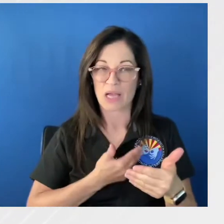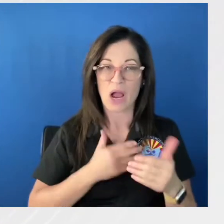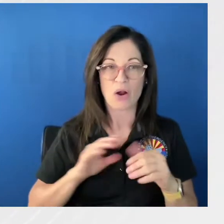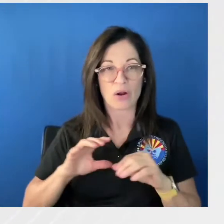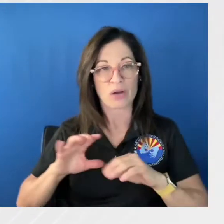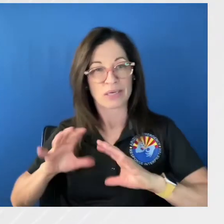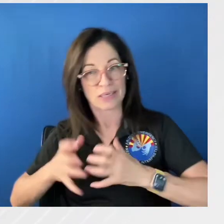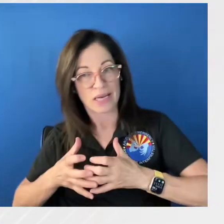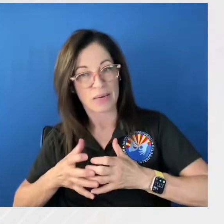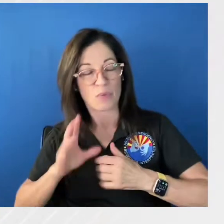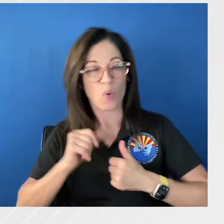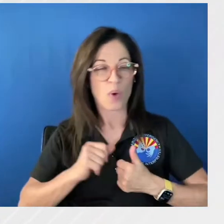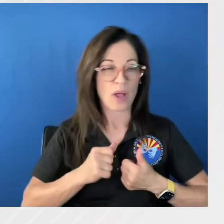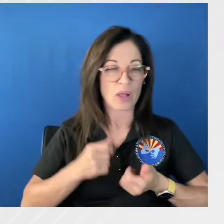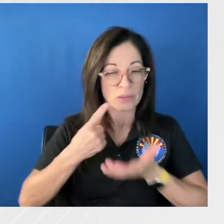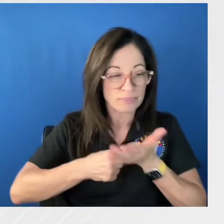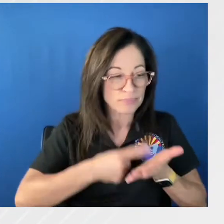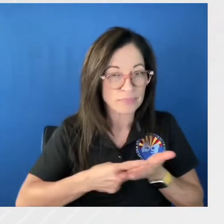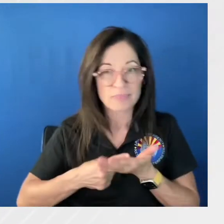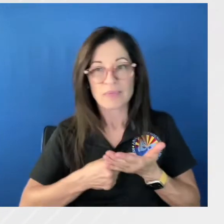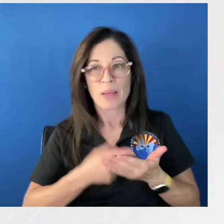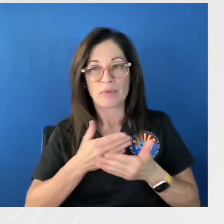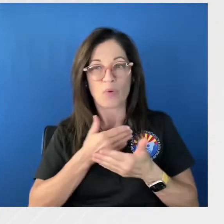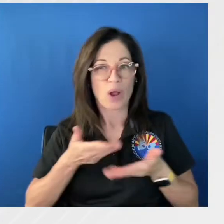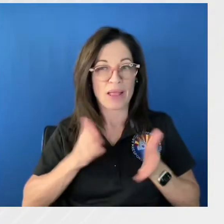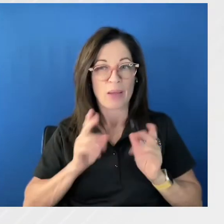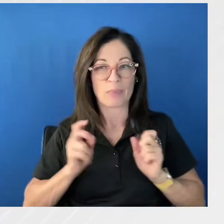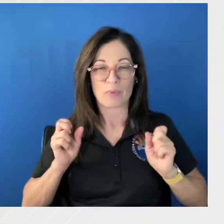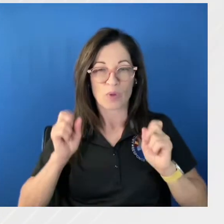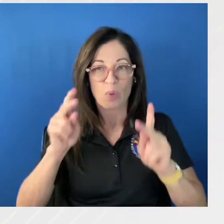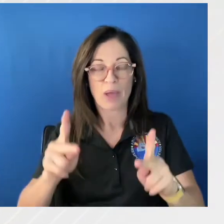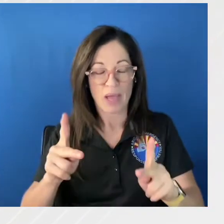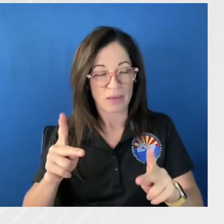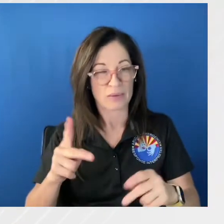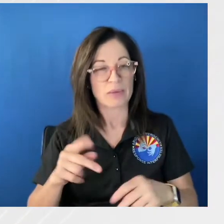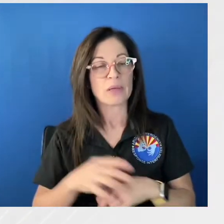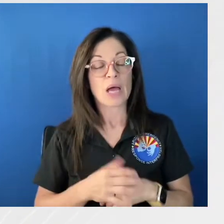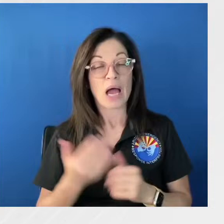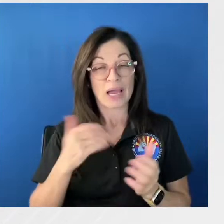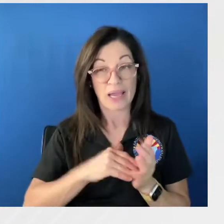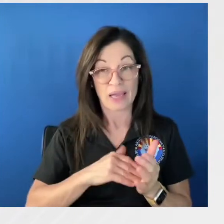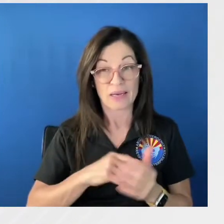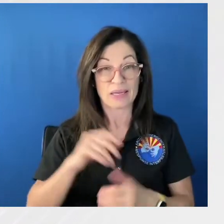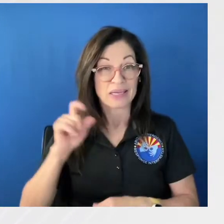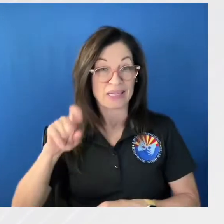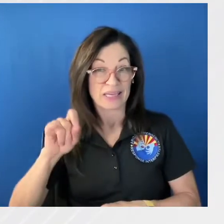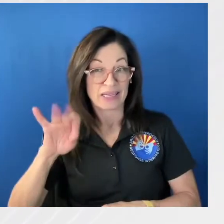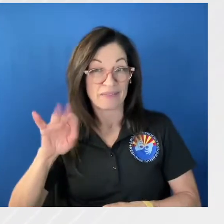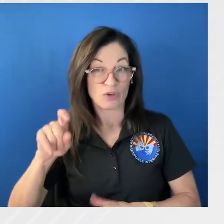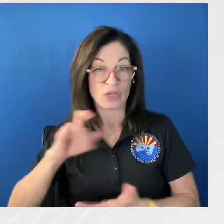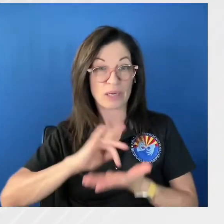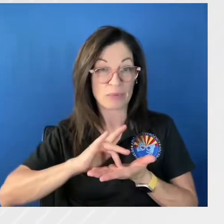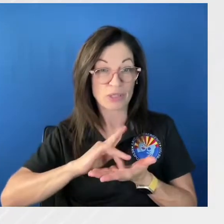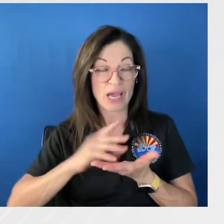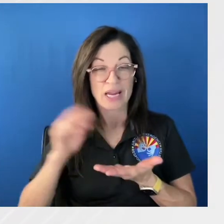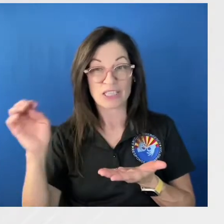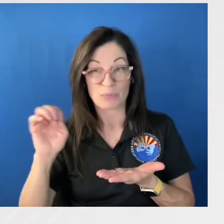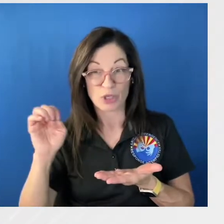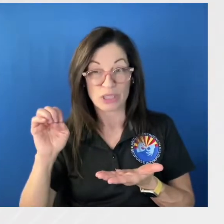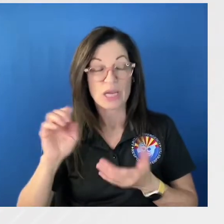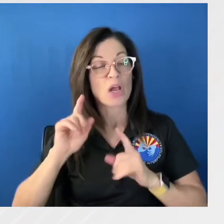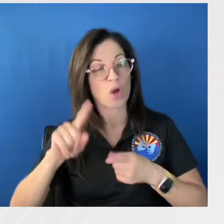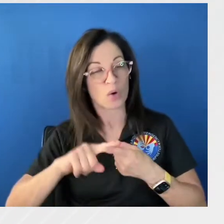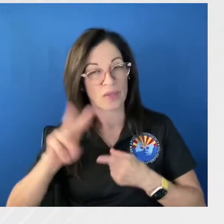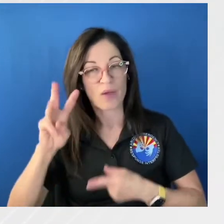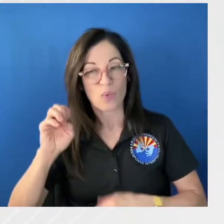to repopulate. So just please know that's going in. And again, if you need medication and it's some type of emergency, go to that site. We've